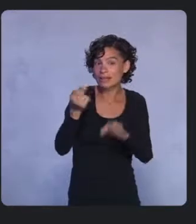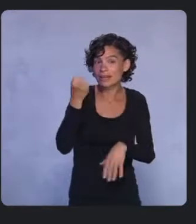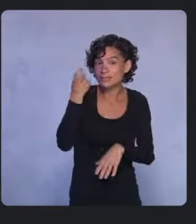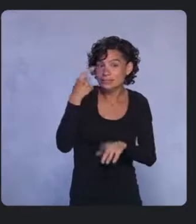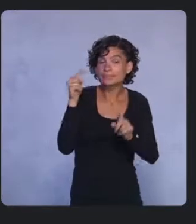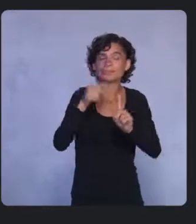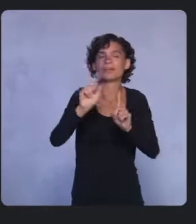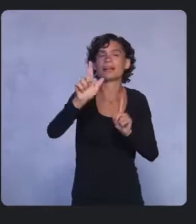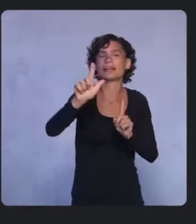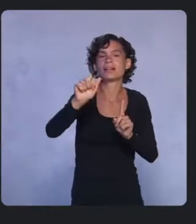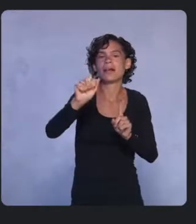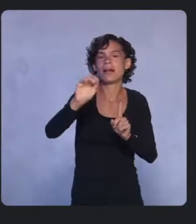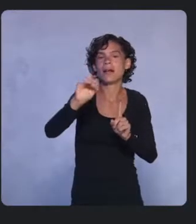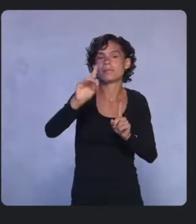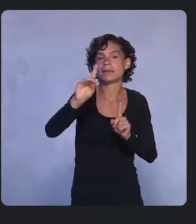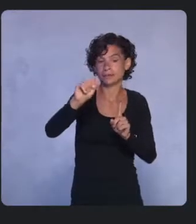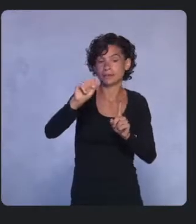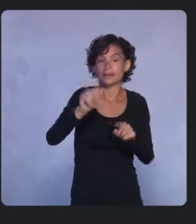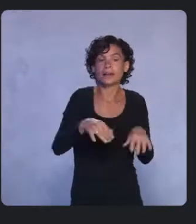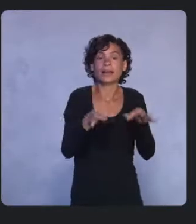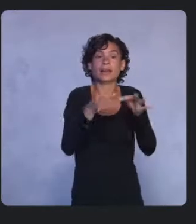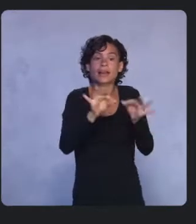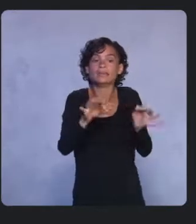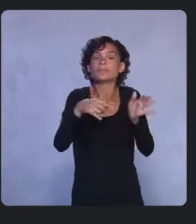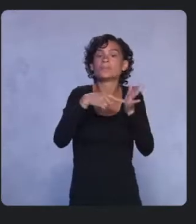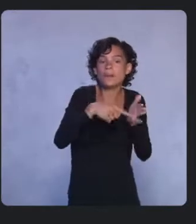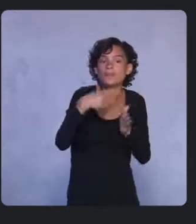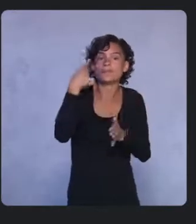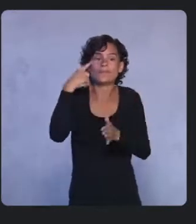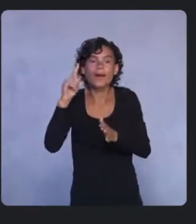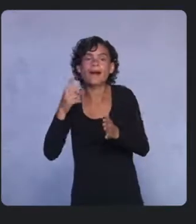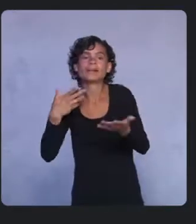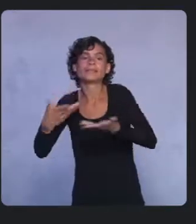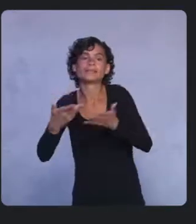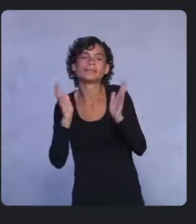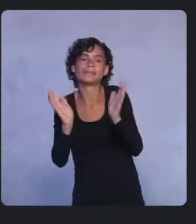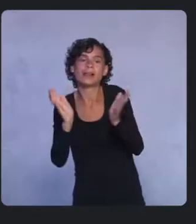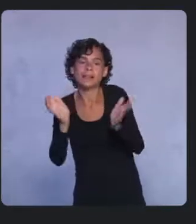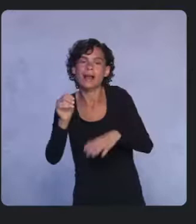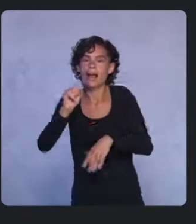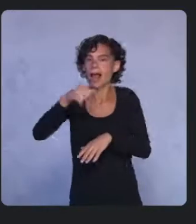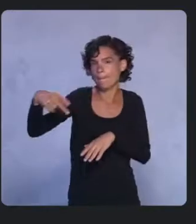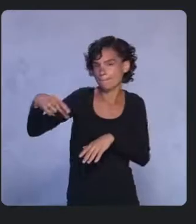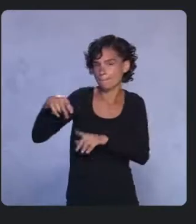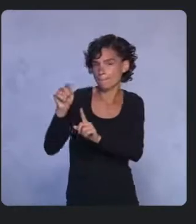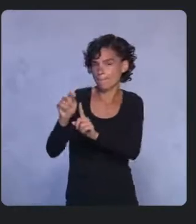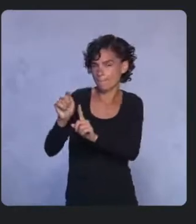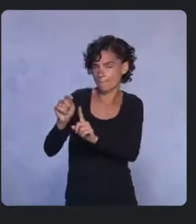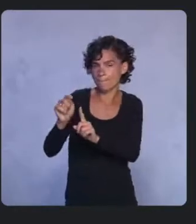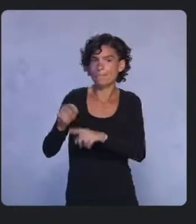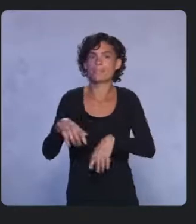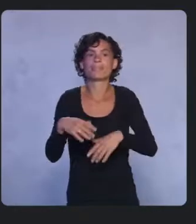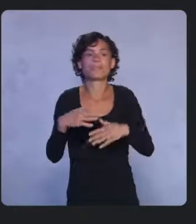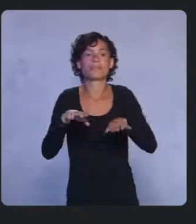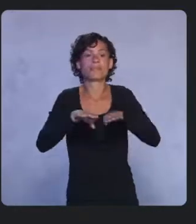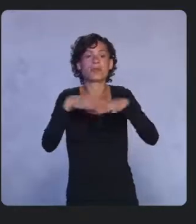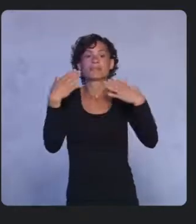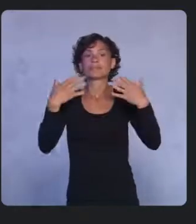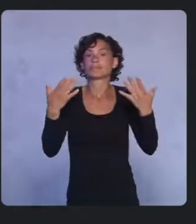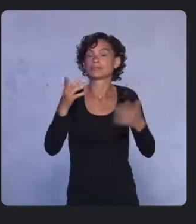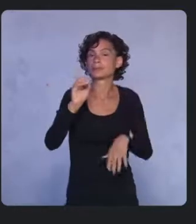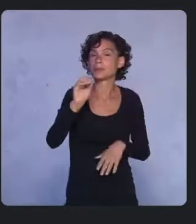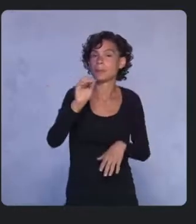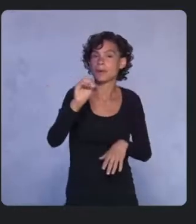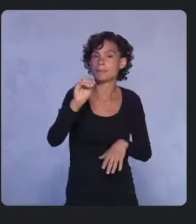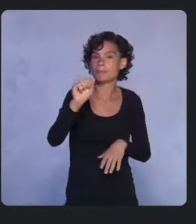a language model for dialogue applications, and it's open domain, which means it's designed to converse